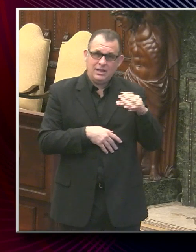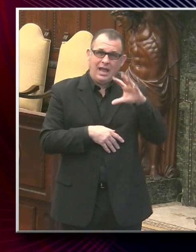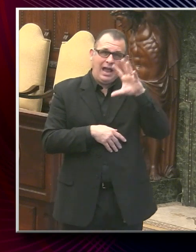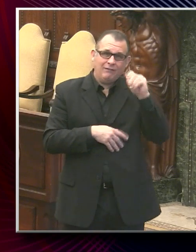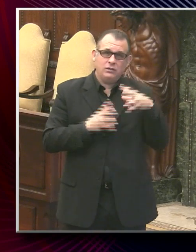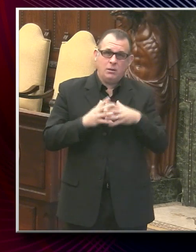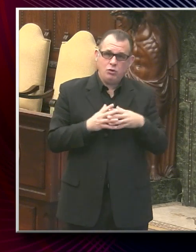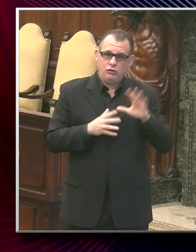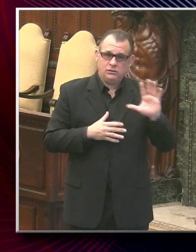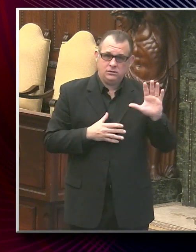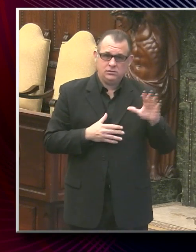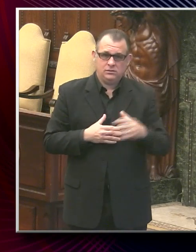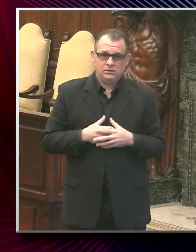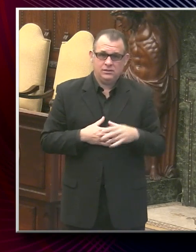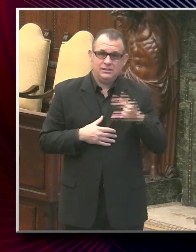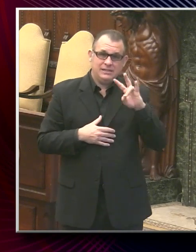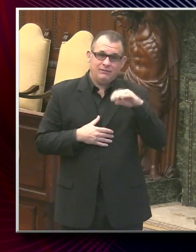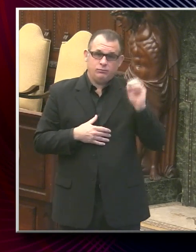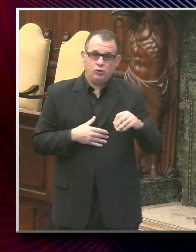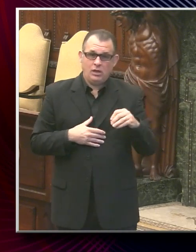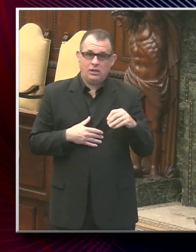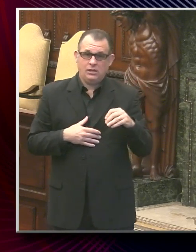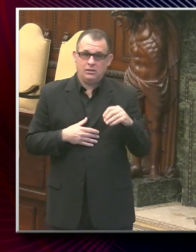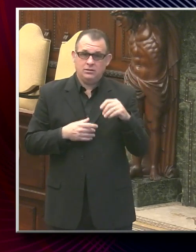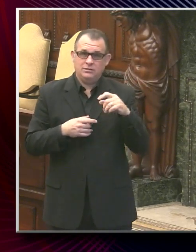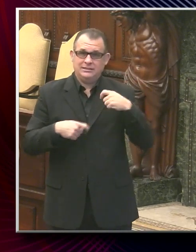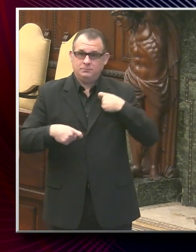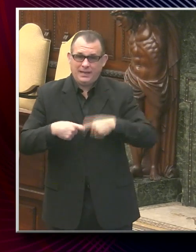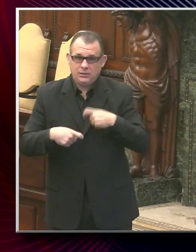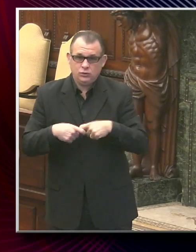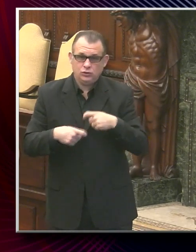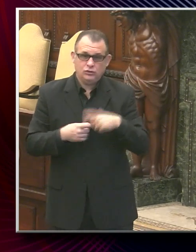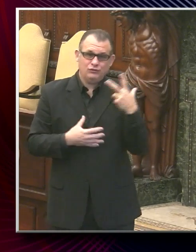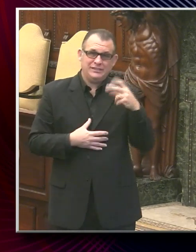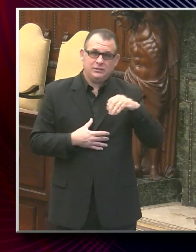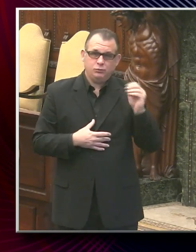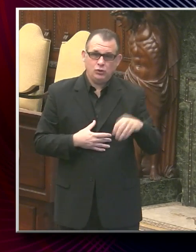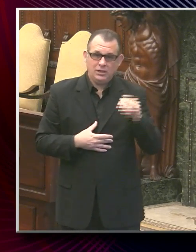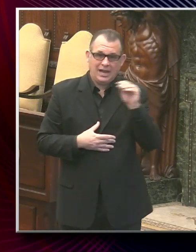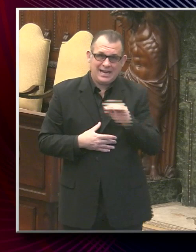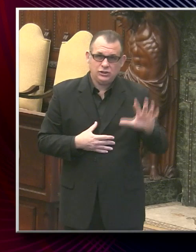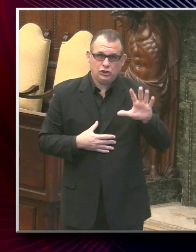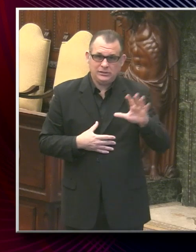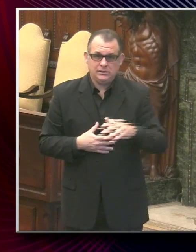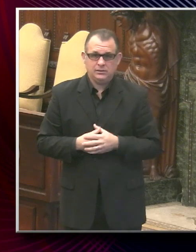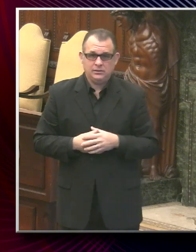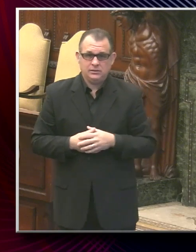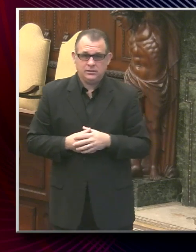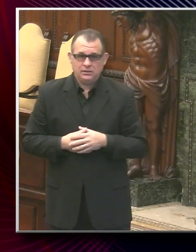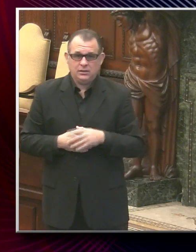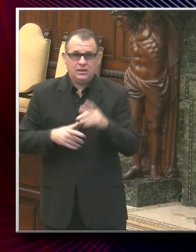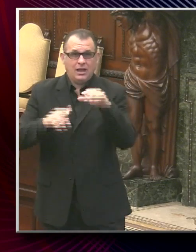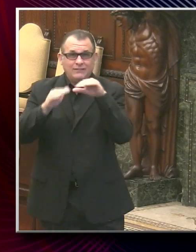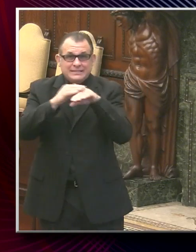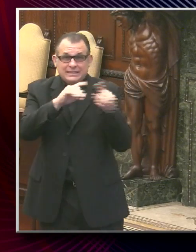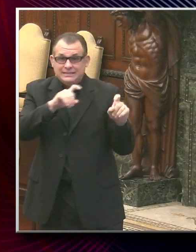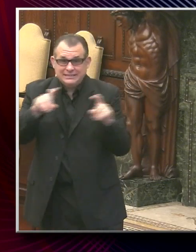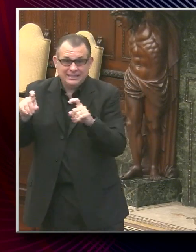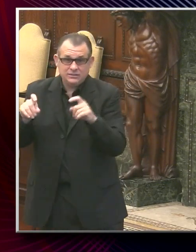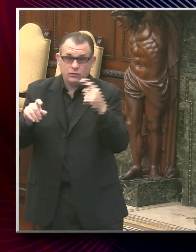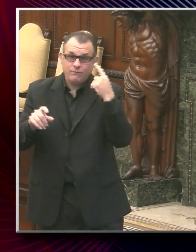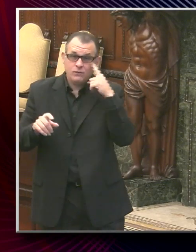white, 7% Hispanic, and 3% Asian. So that does show that access to testing for the group that's most heavily